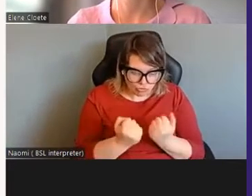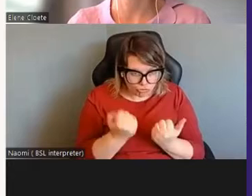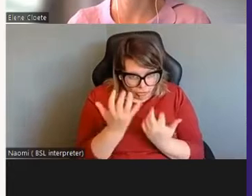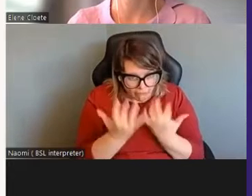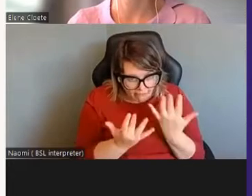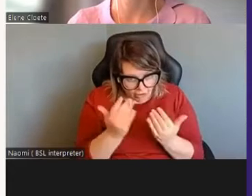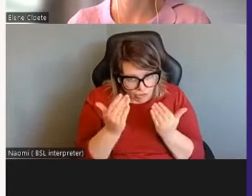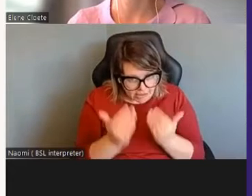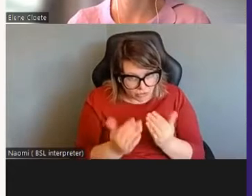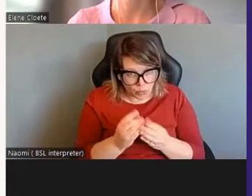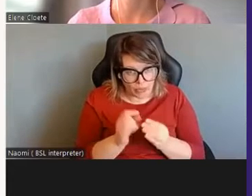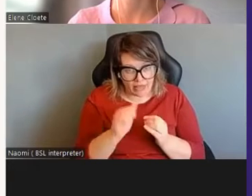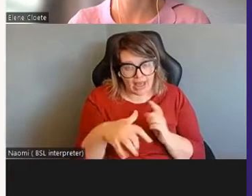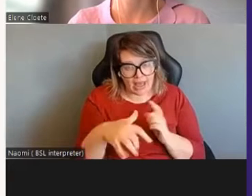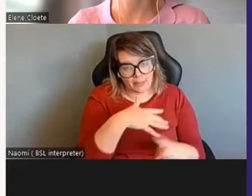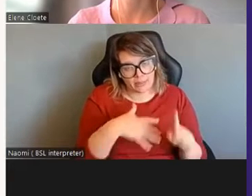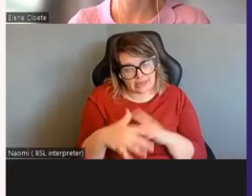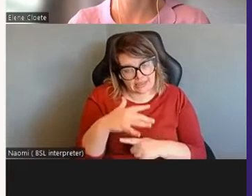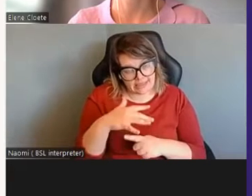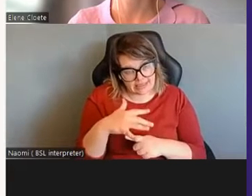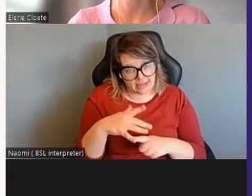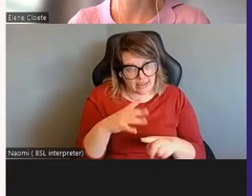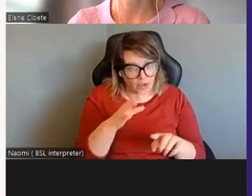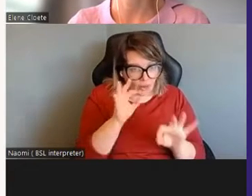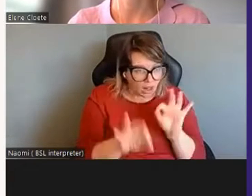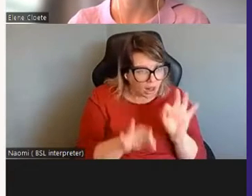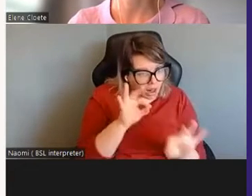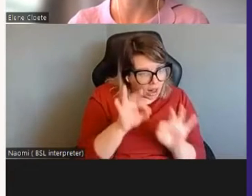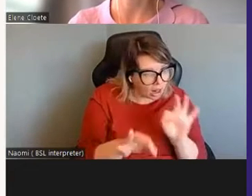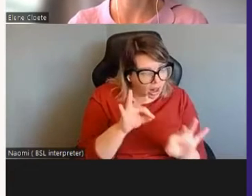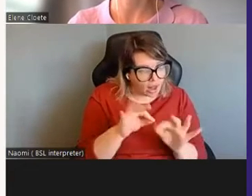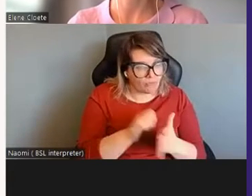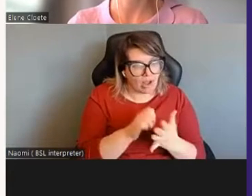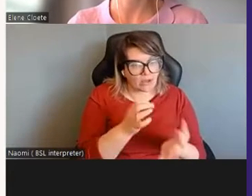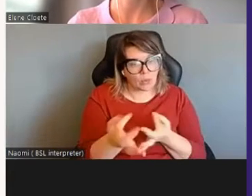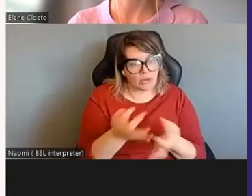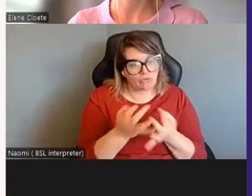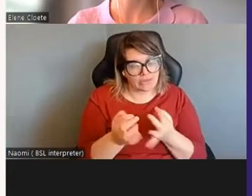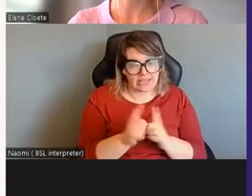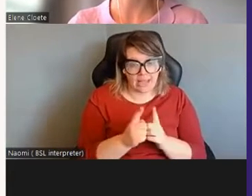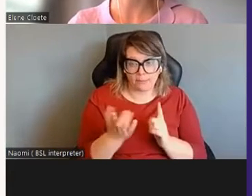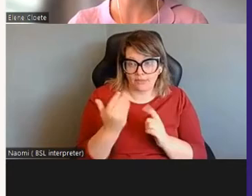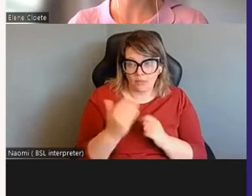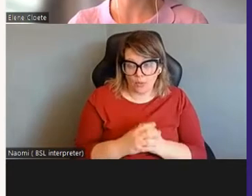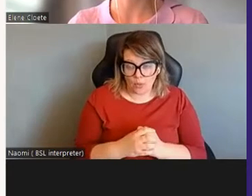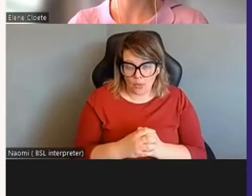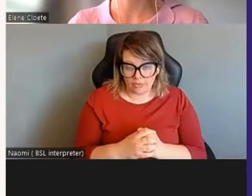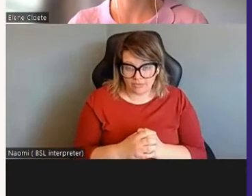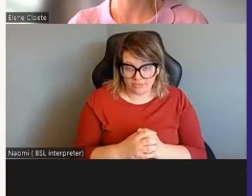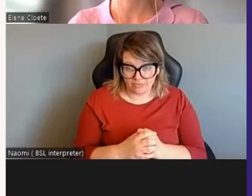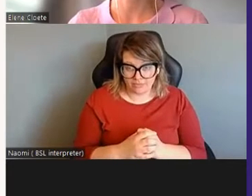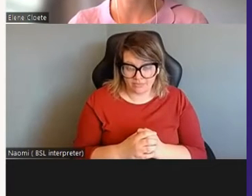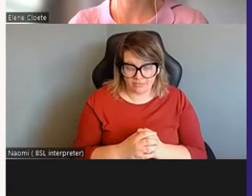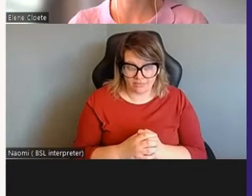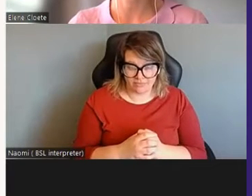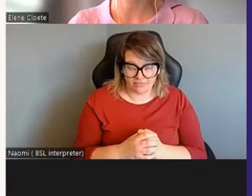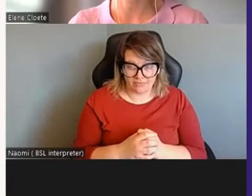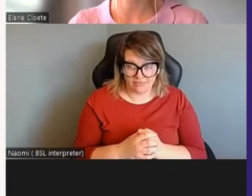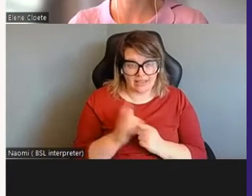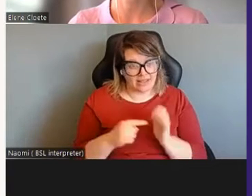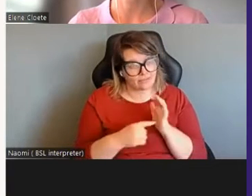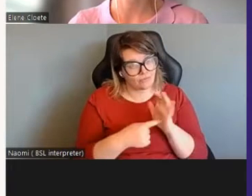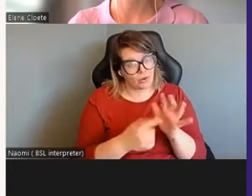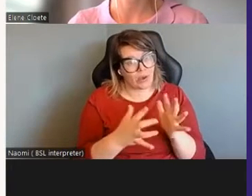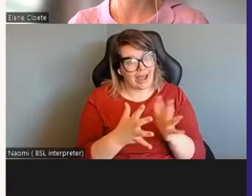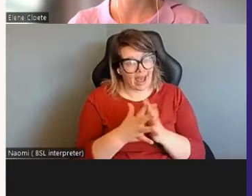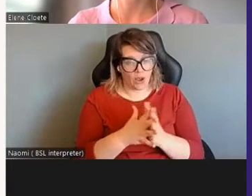they support using the questions I shared with you before. So that is how we do it in